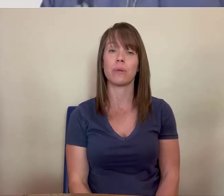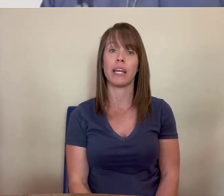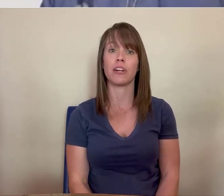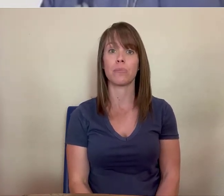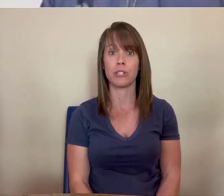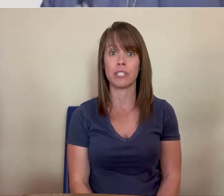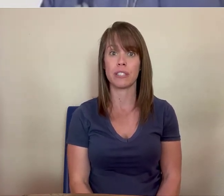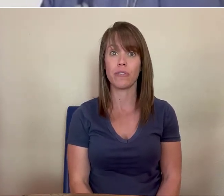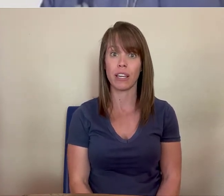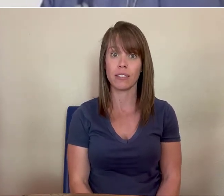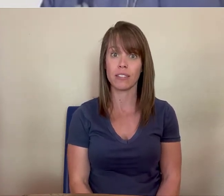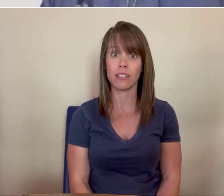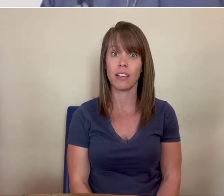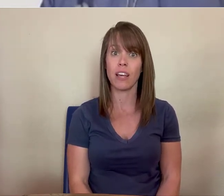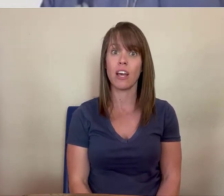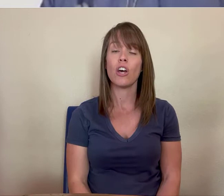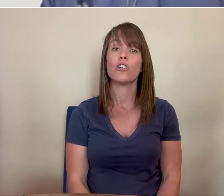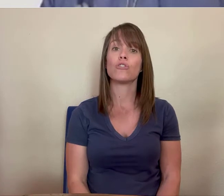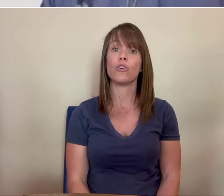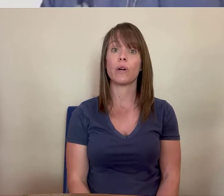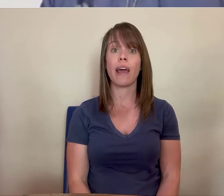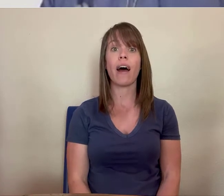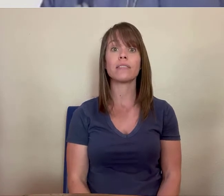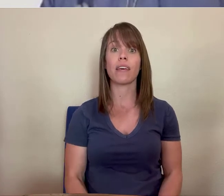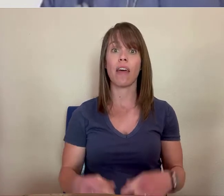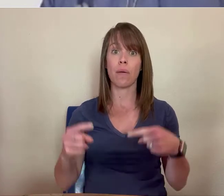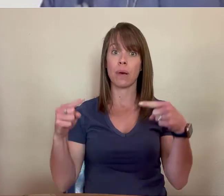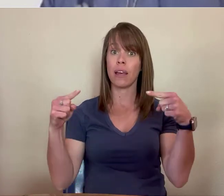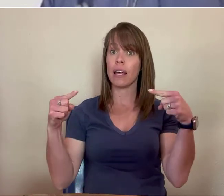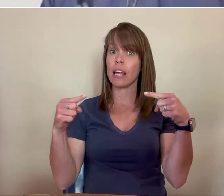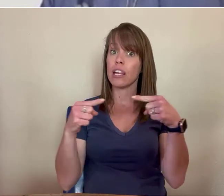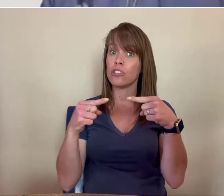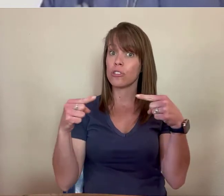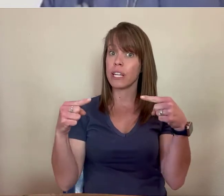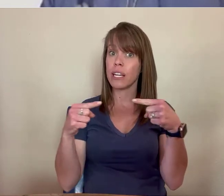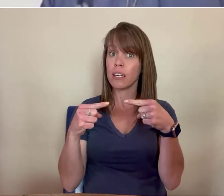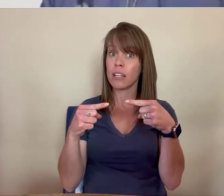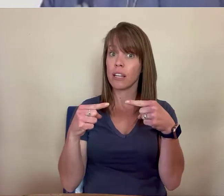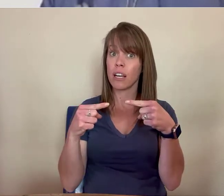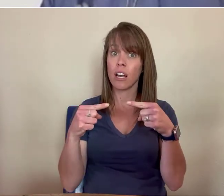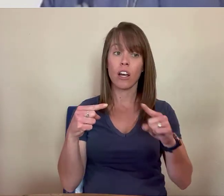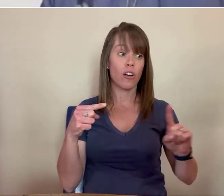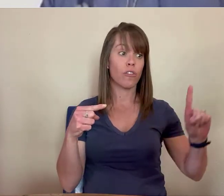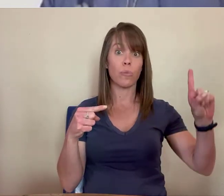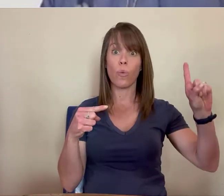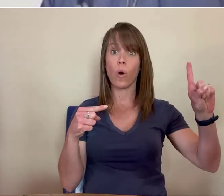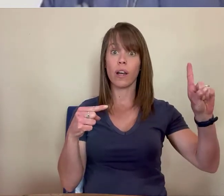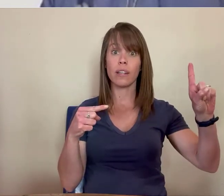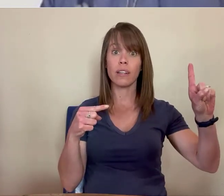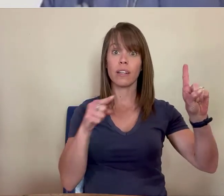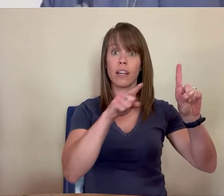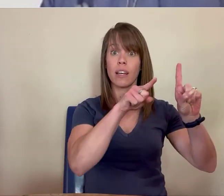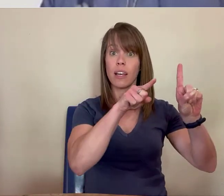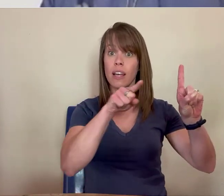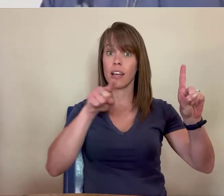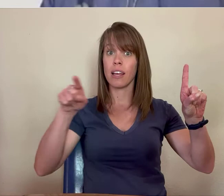that are displayed on a person's face. So you can ask them, injury from